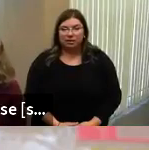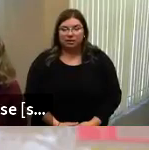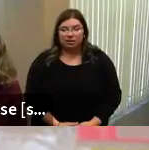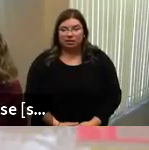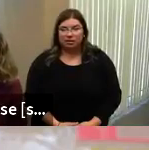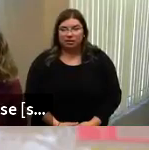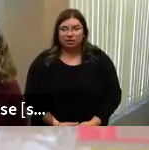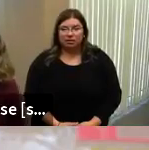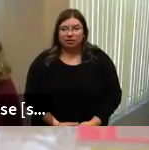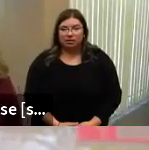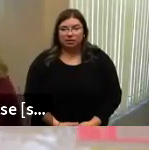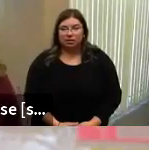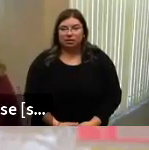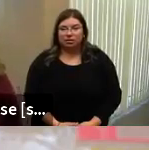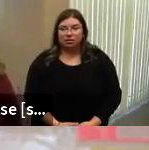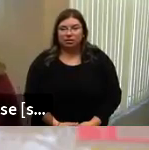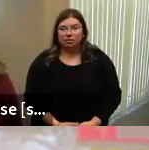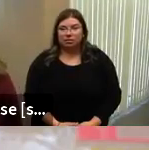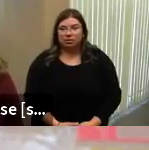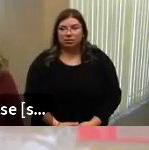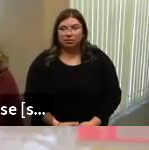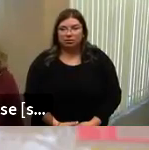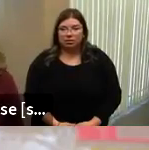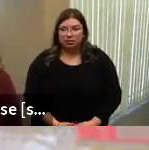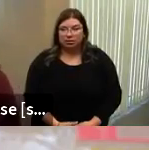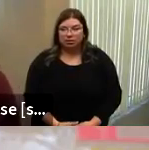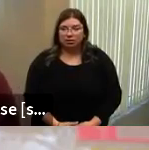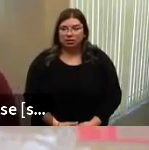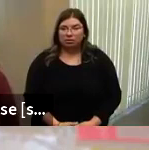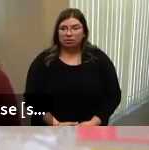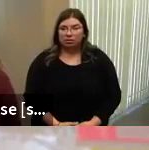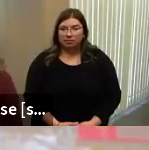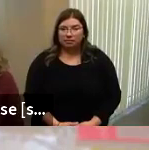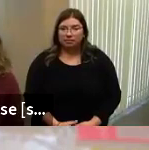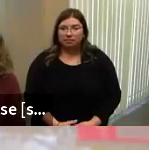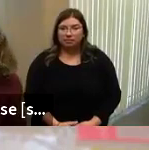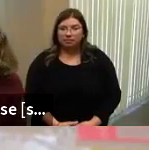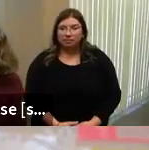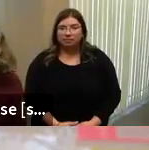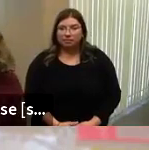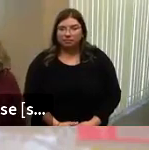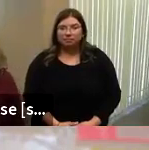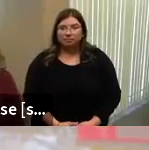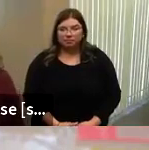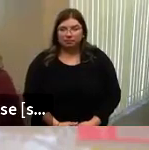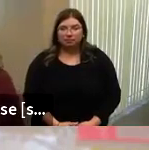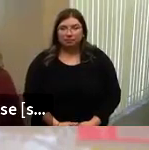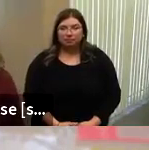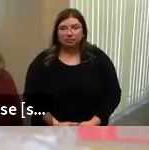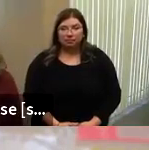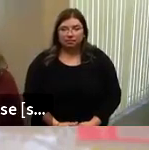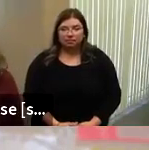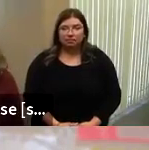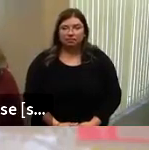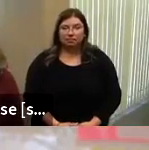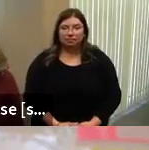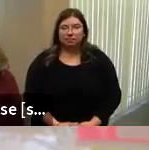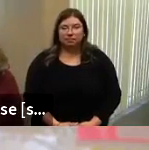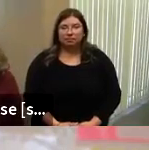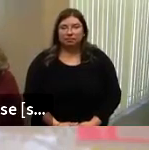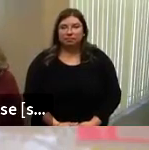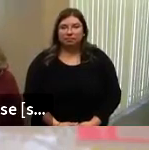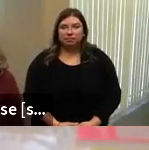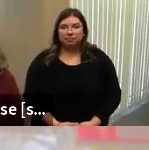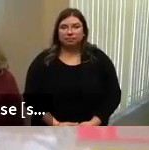is Signify, and this is a club for students to get together and learn and practice sign language. It's a very social